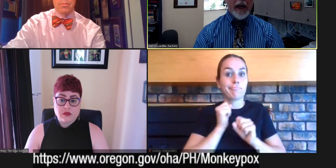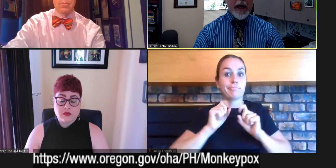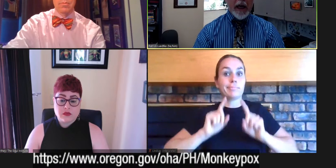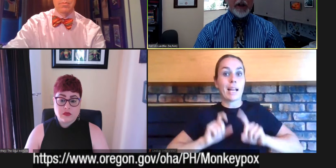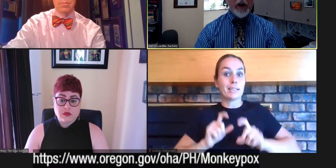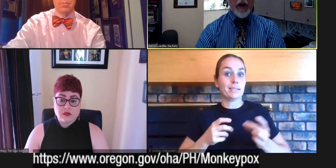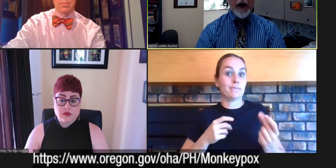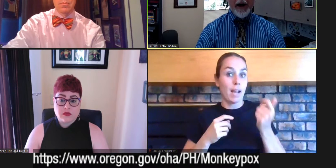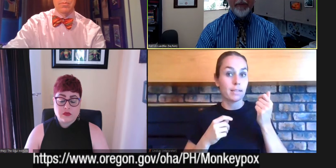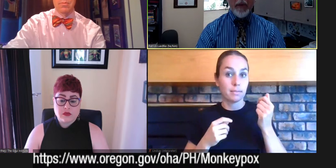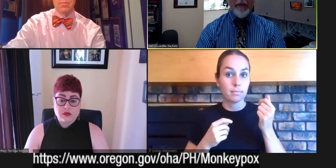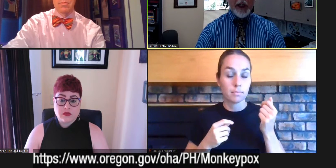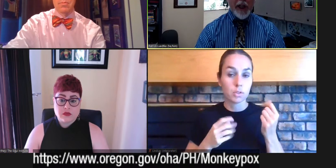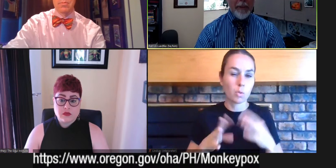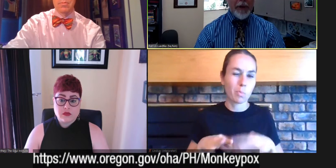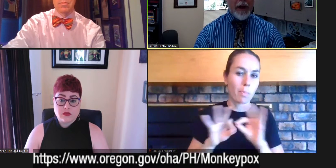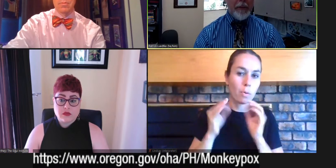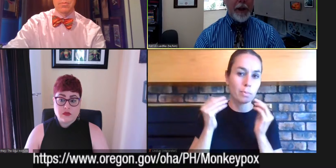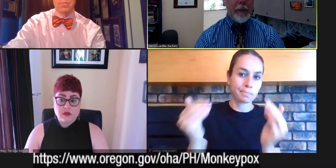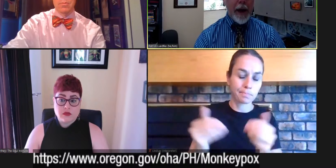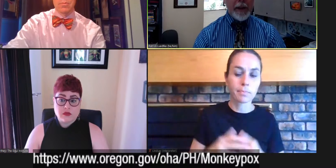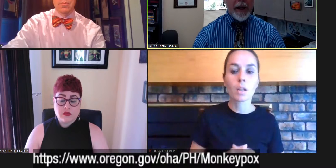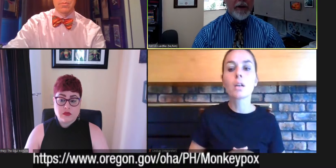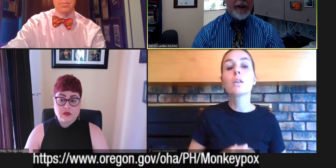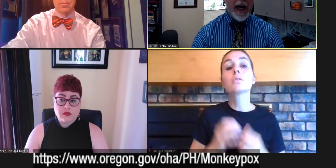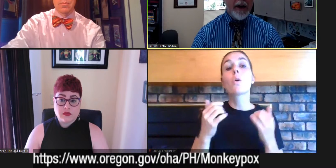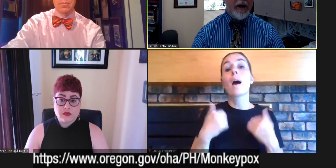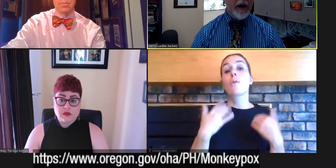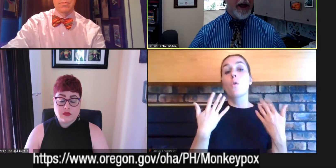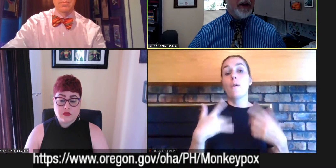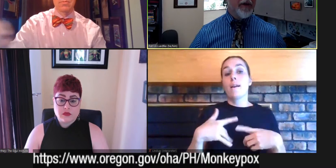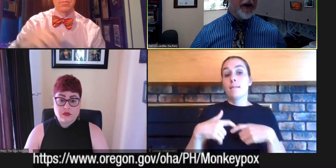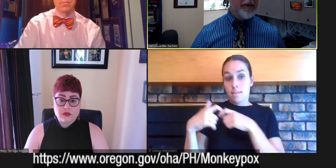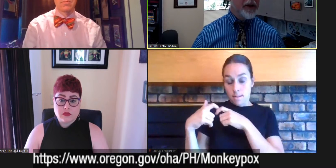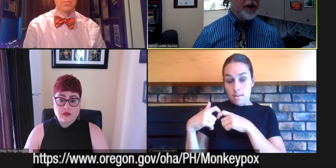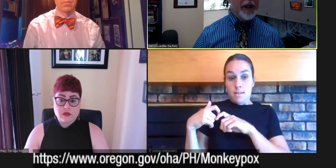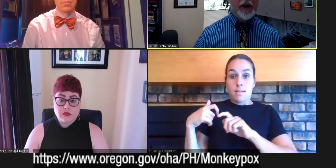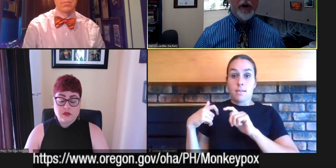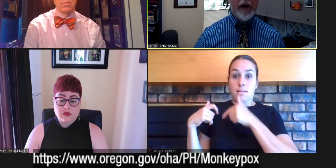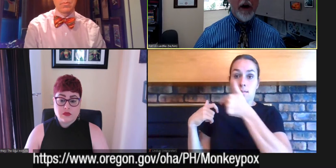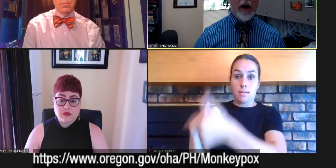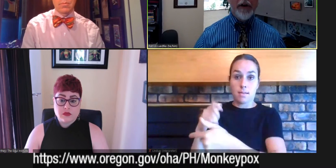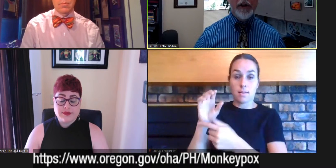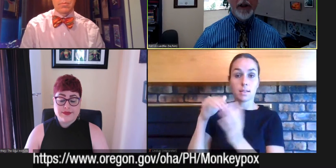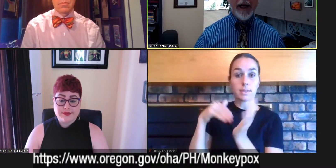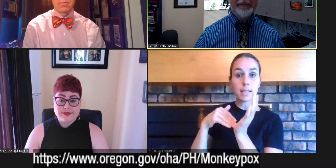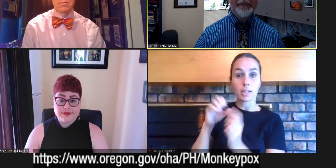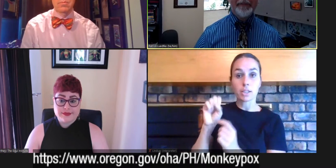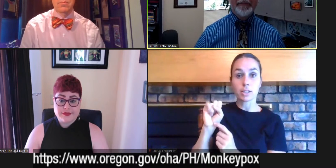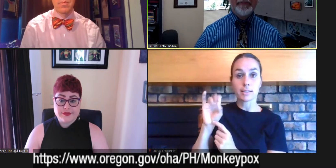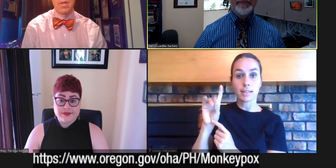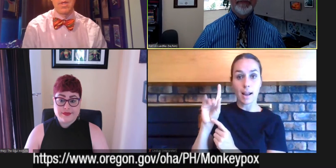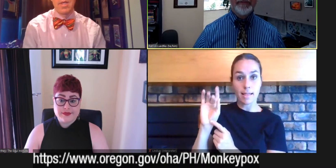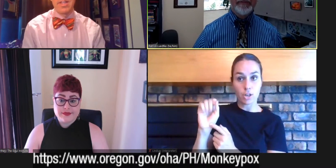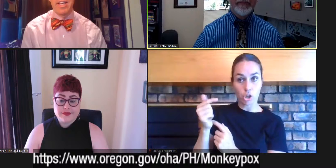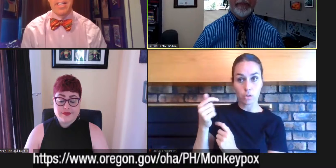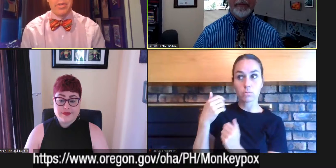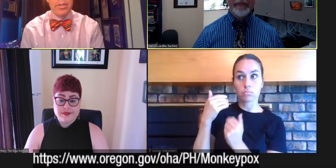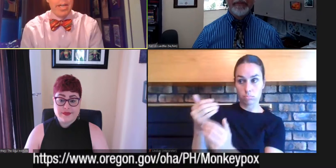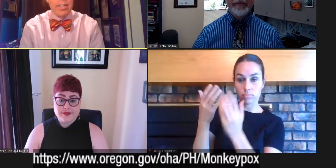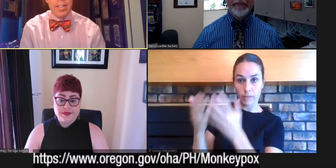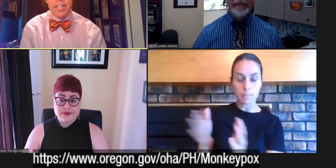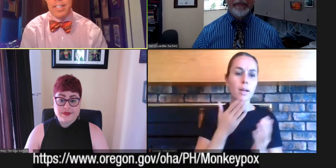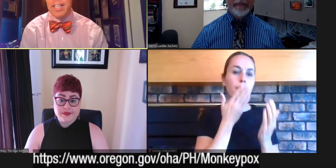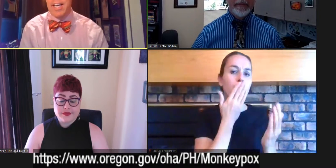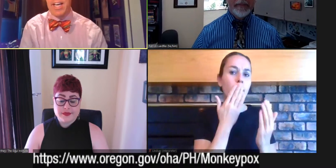results. So I'm going to stop there and pitch it back to Dr. Sidelinger, and thank you for the opportunity to join all of you today. Thank